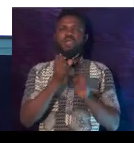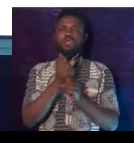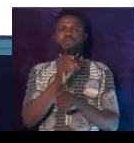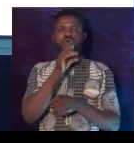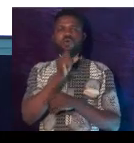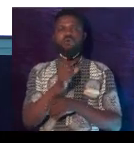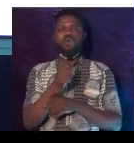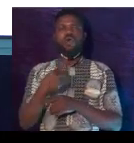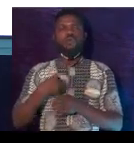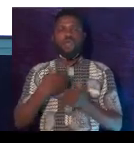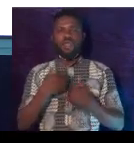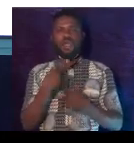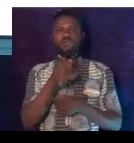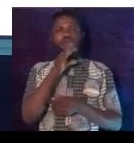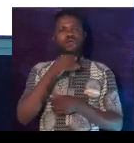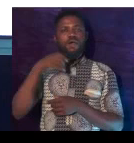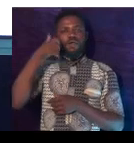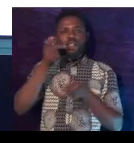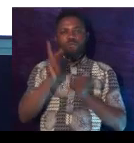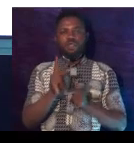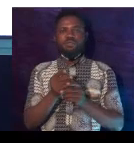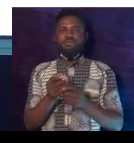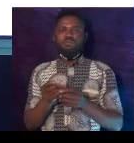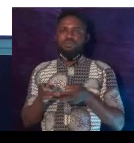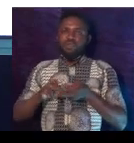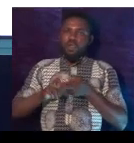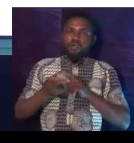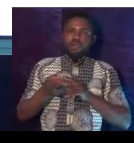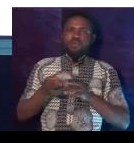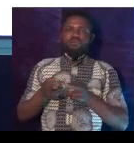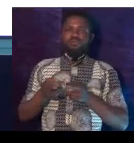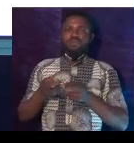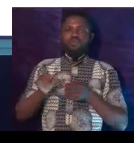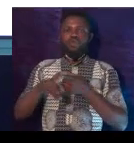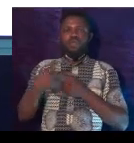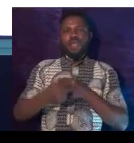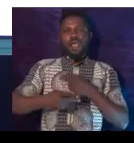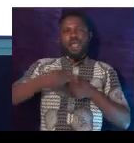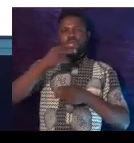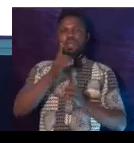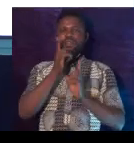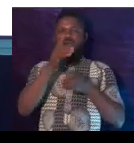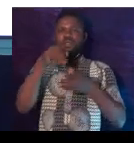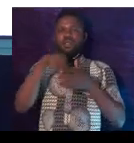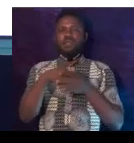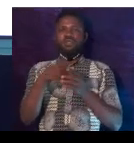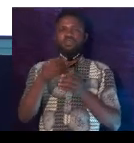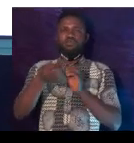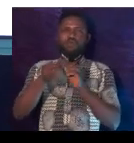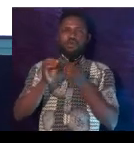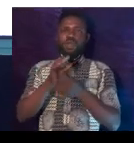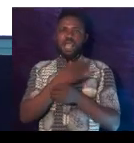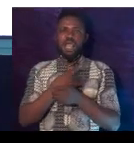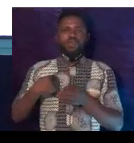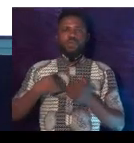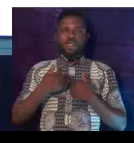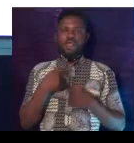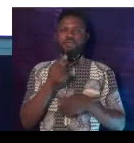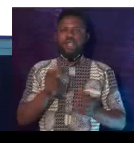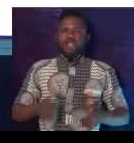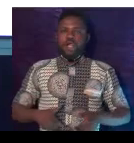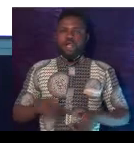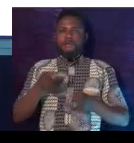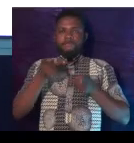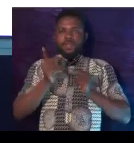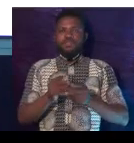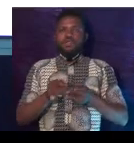8 years old. So now we have the oldest person in the class corresponding to the highest data in magnitude. And we have